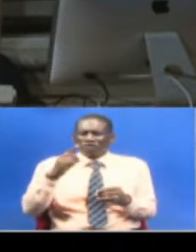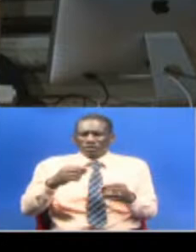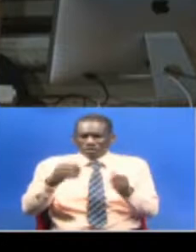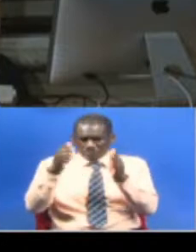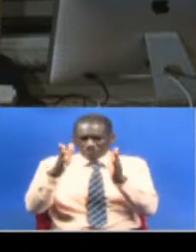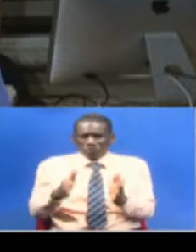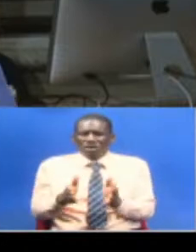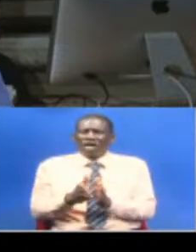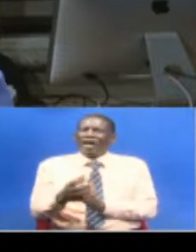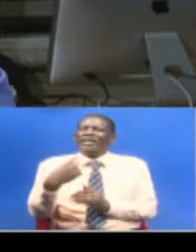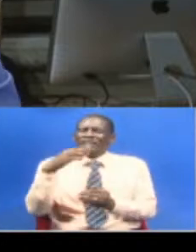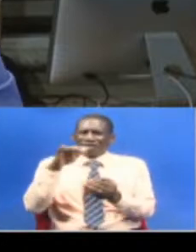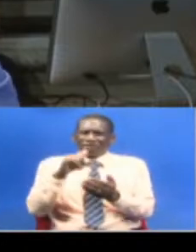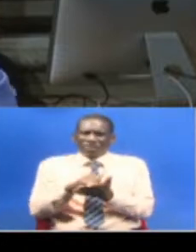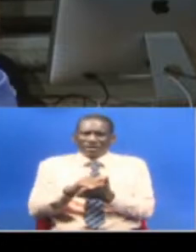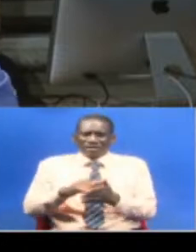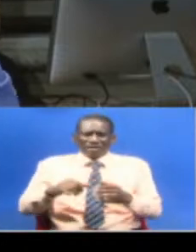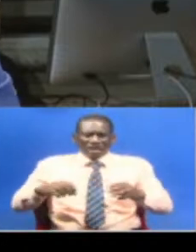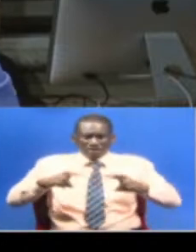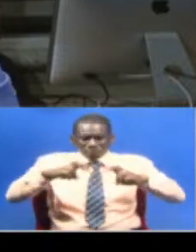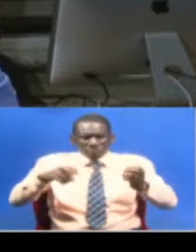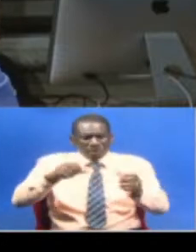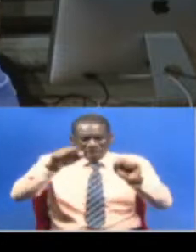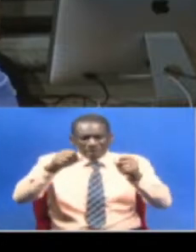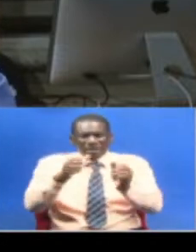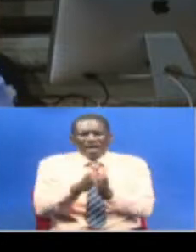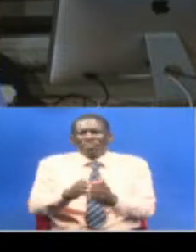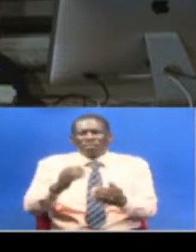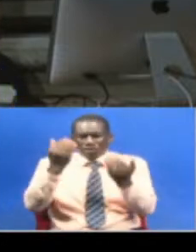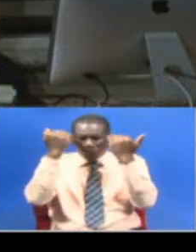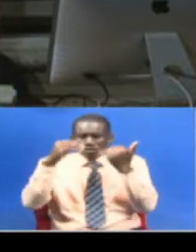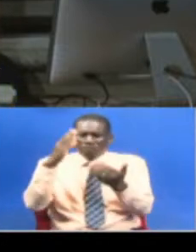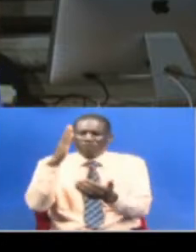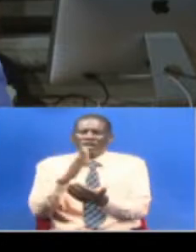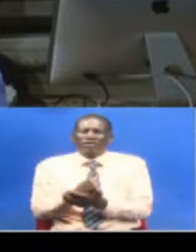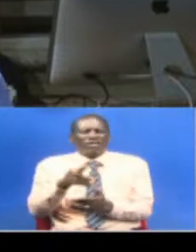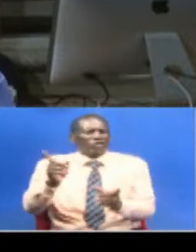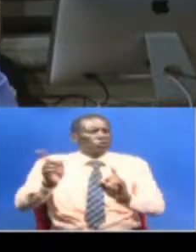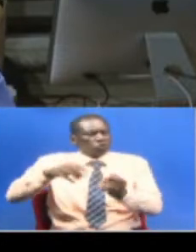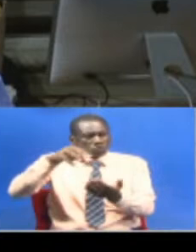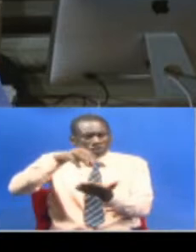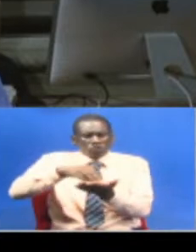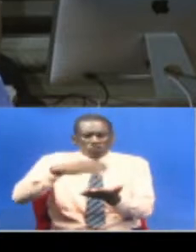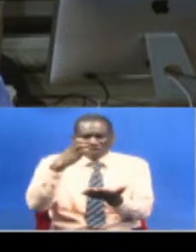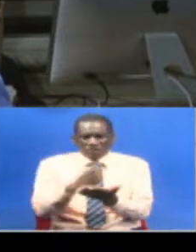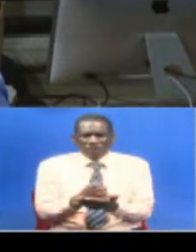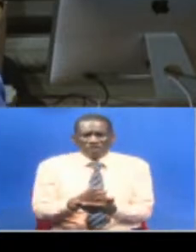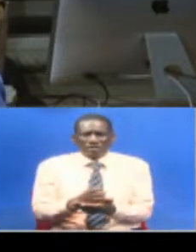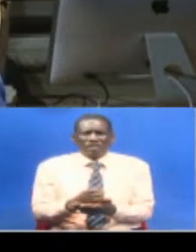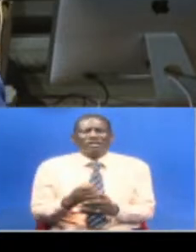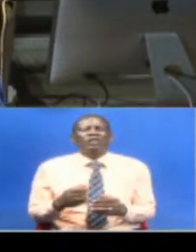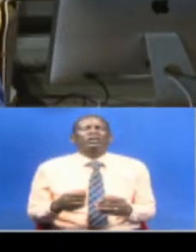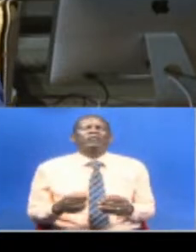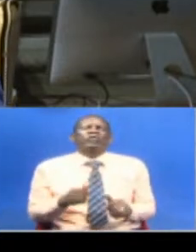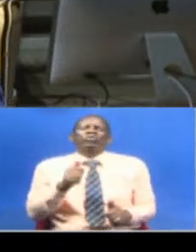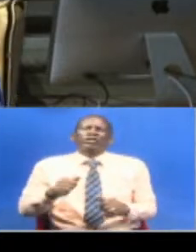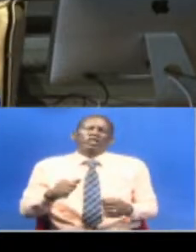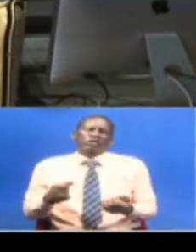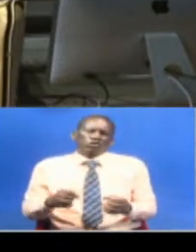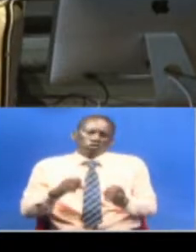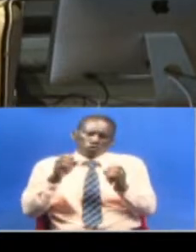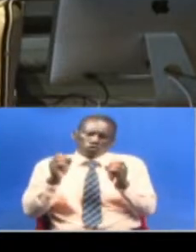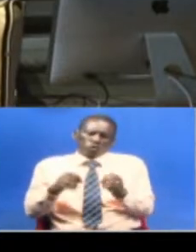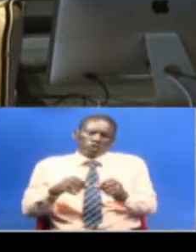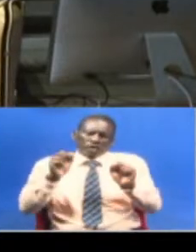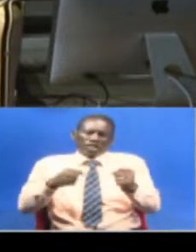so, the prosecution agreed, and the court believed that that was not circumstantial evidence enough to put him behind bars,